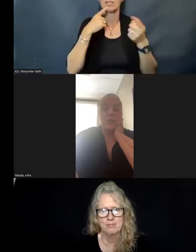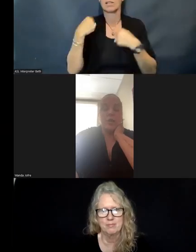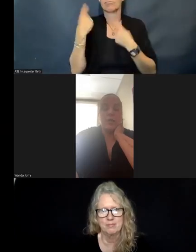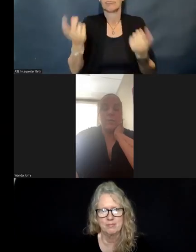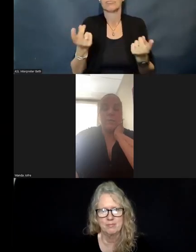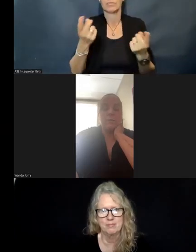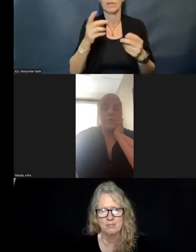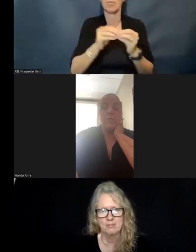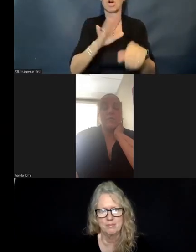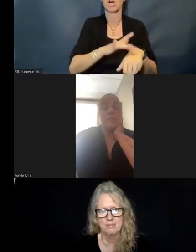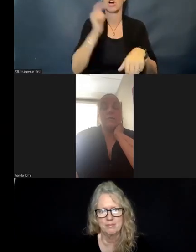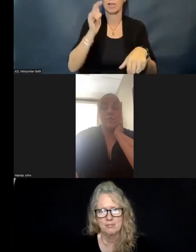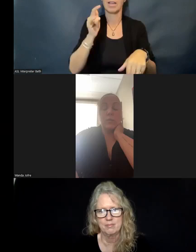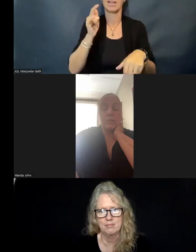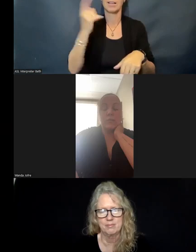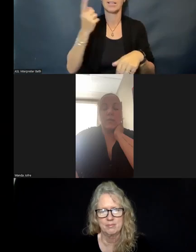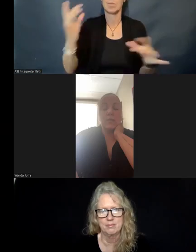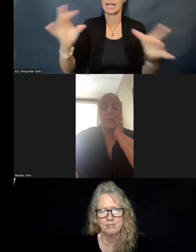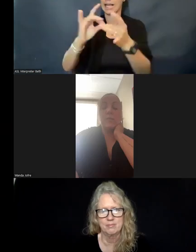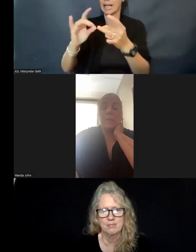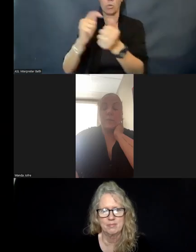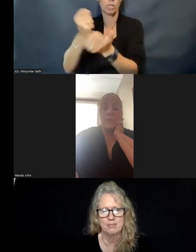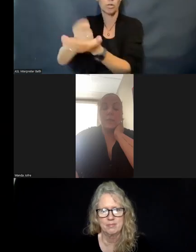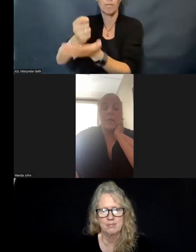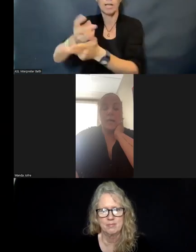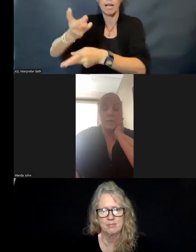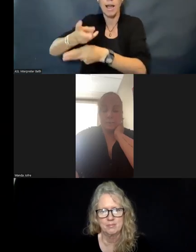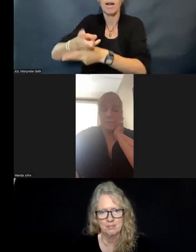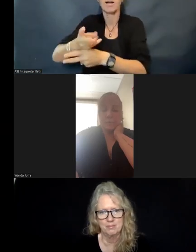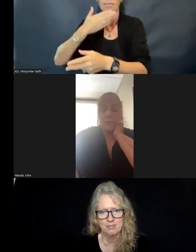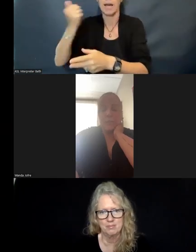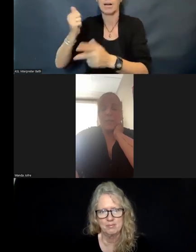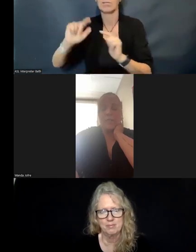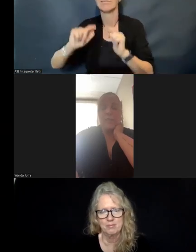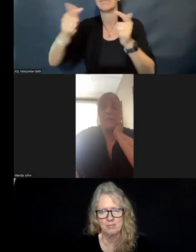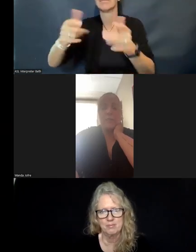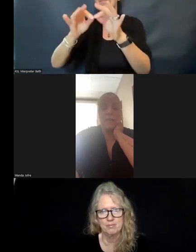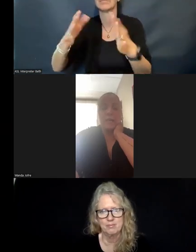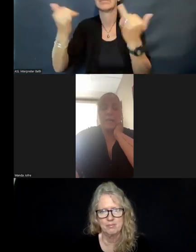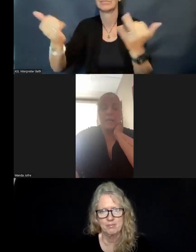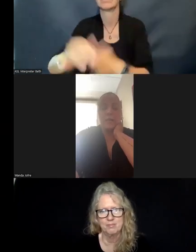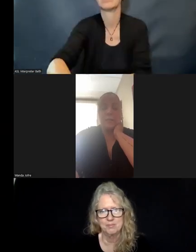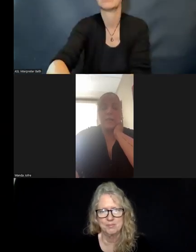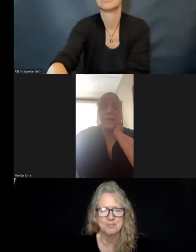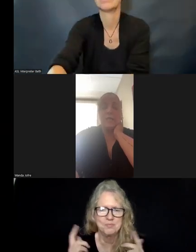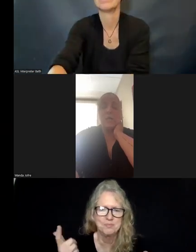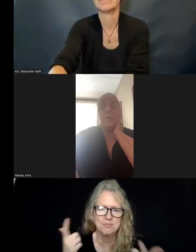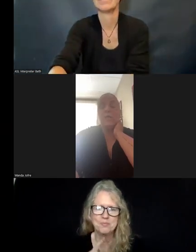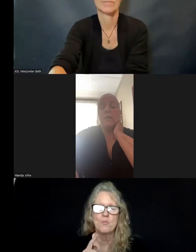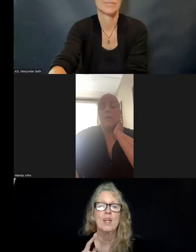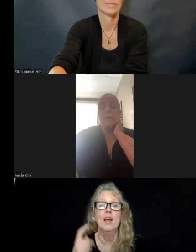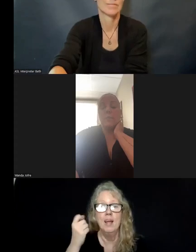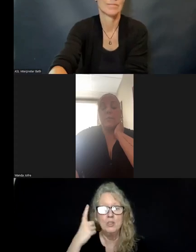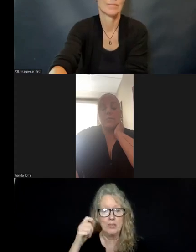earlier someone is connected to treatment, the better. So it's definitely an